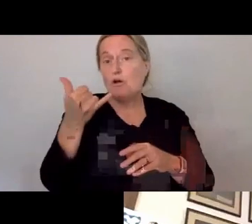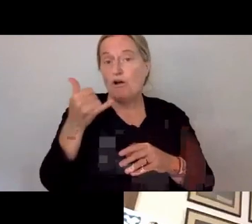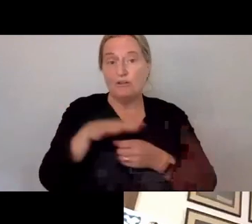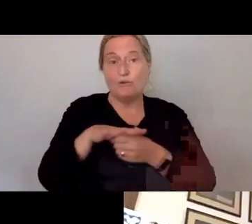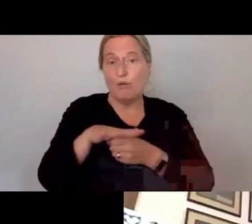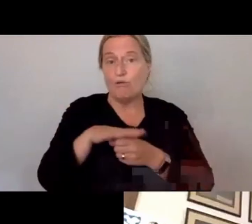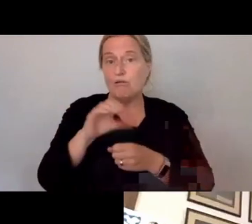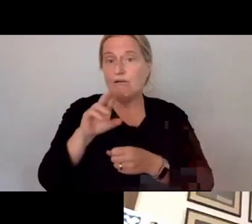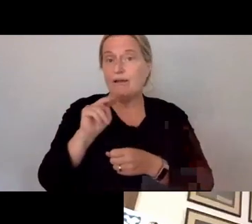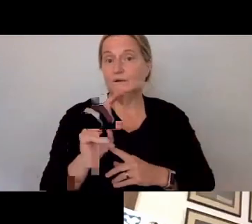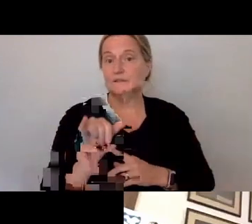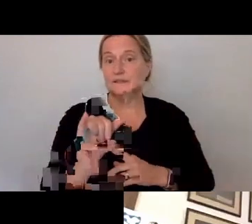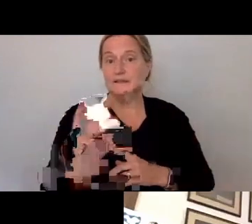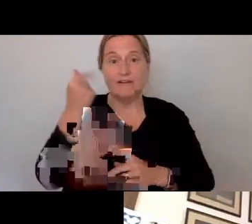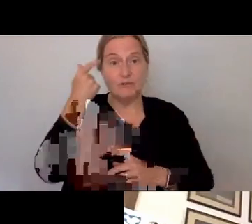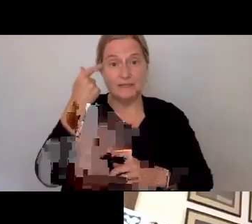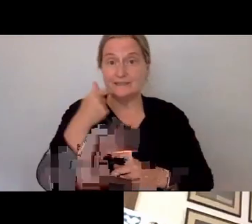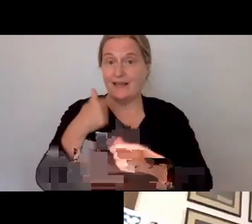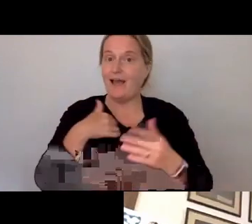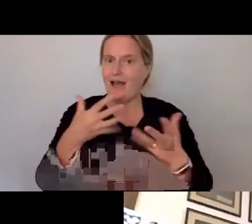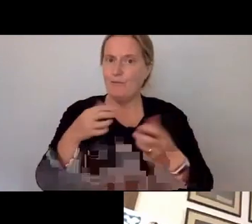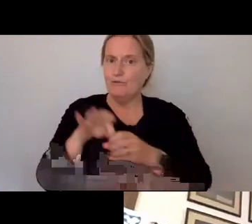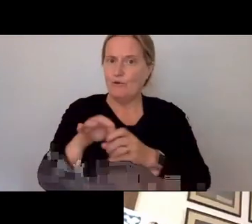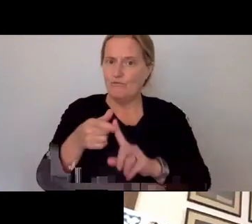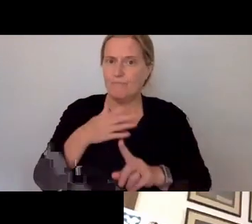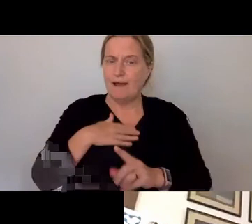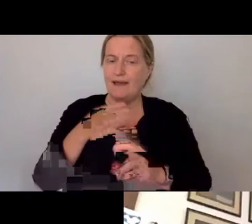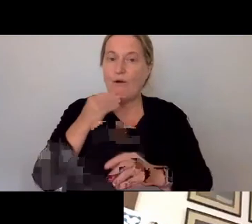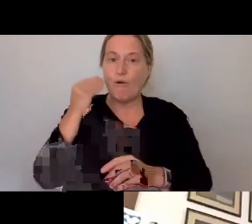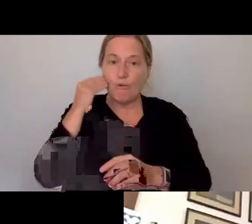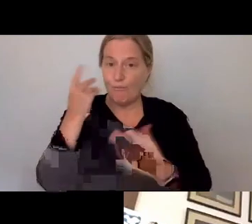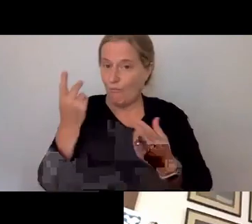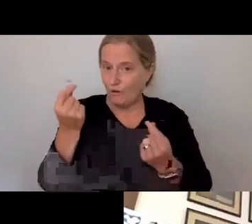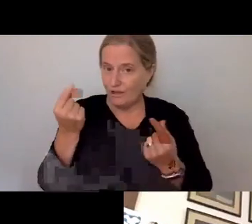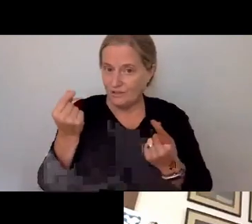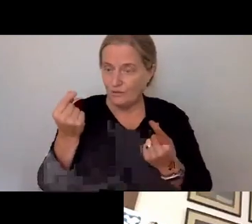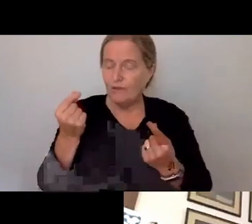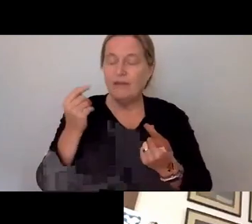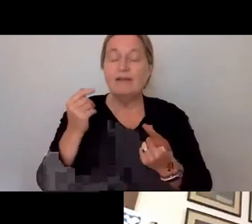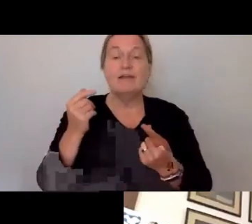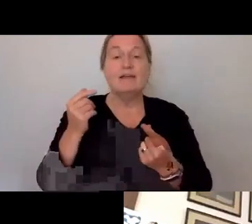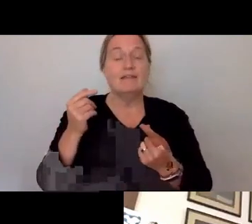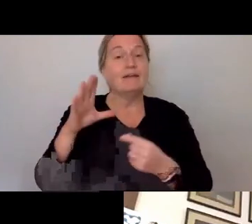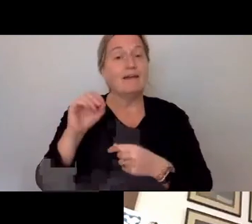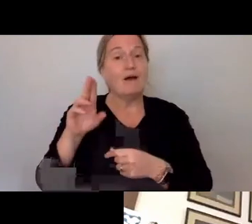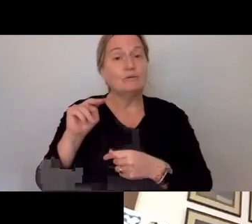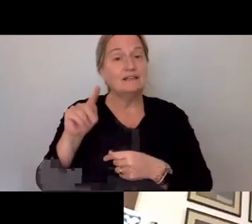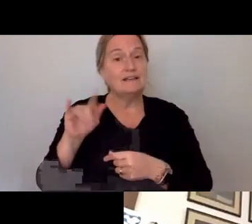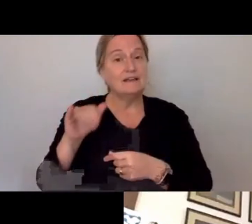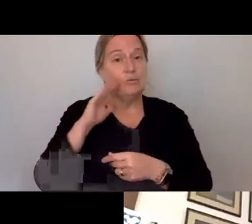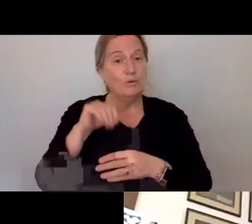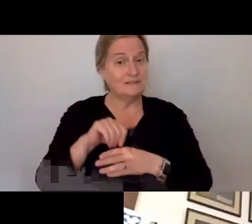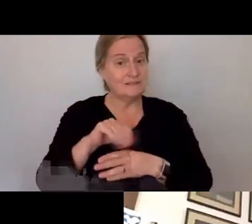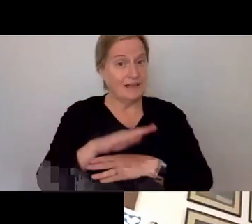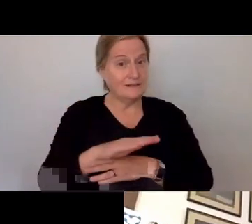county and say, I would like to vote from my house, they will send you out at their expense a request for a